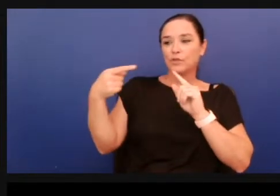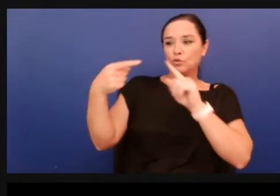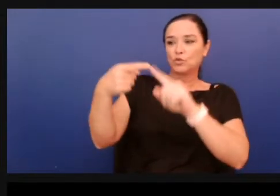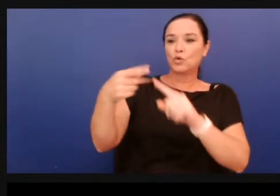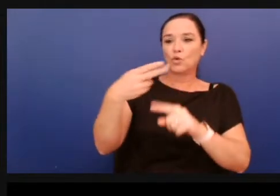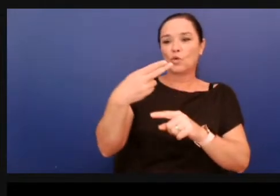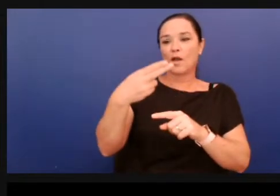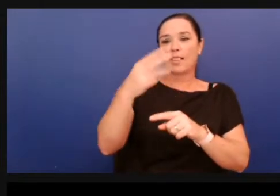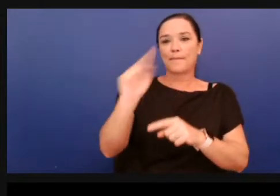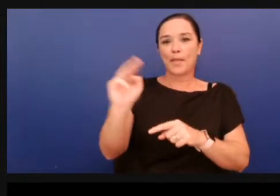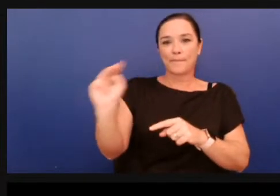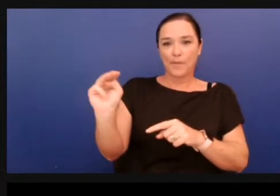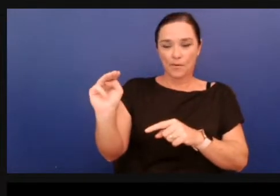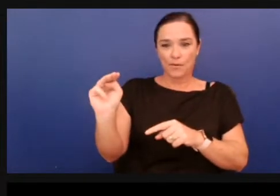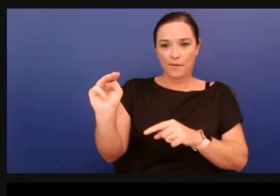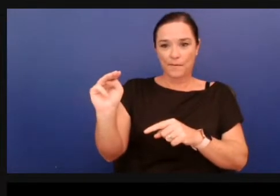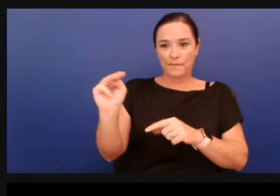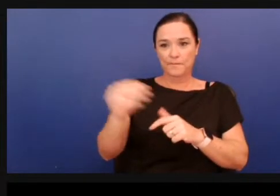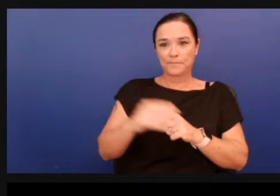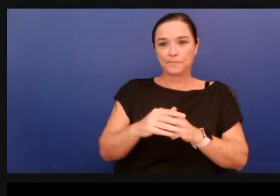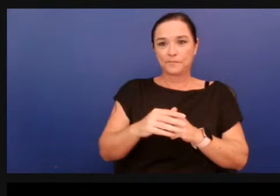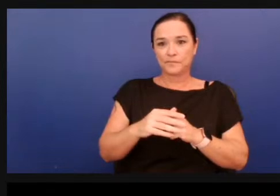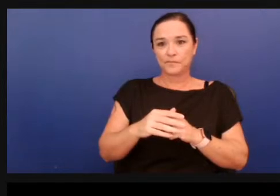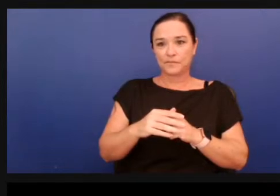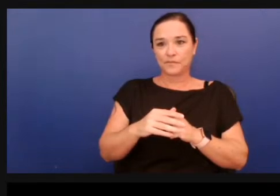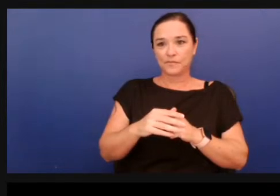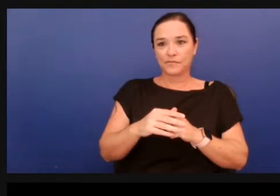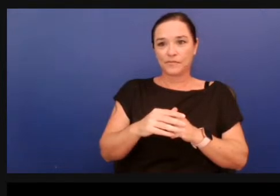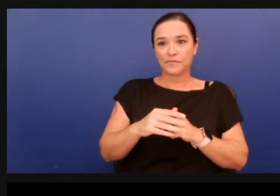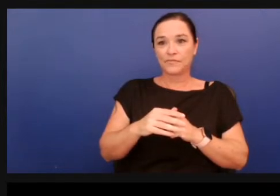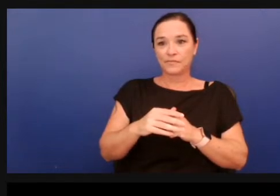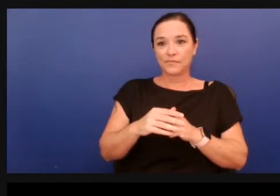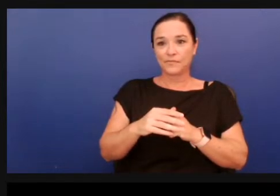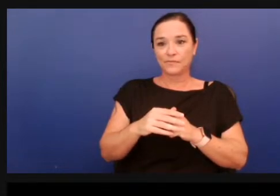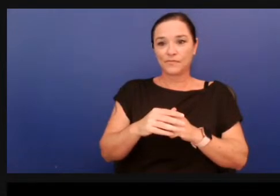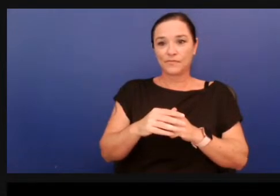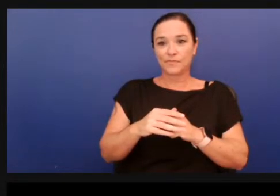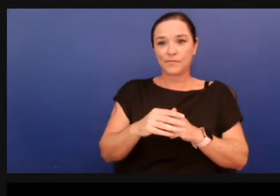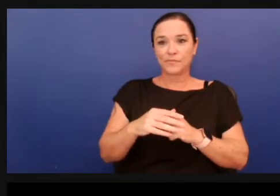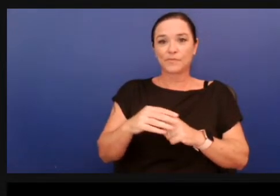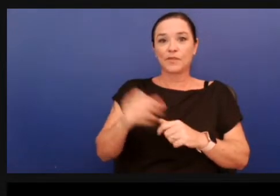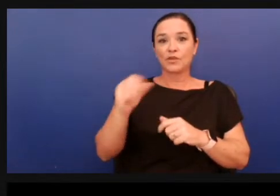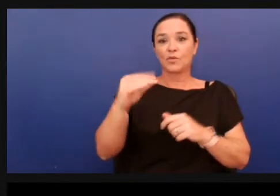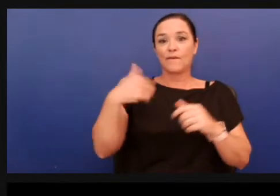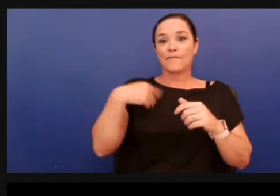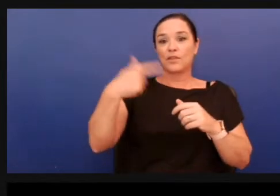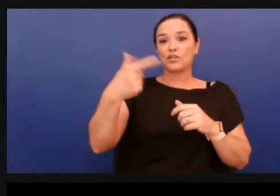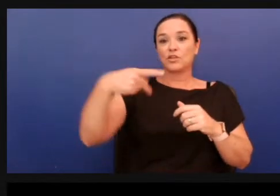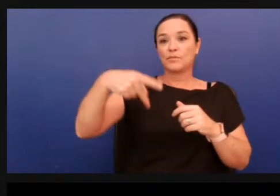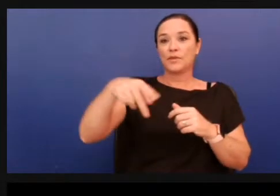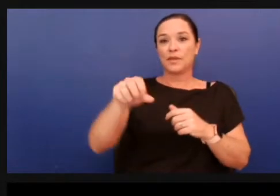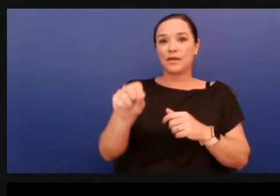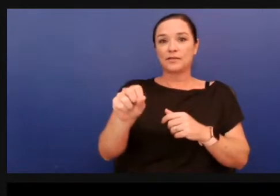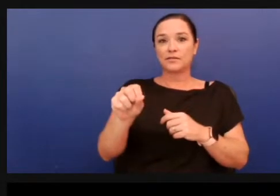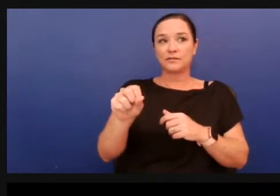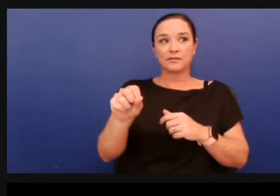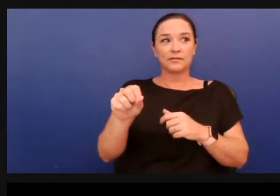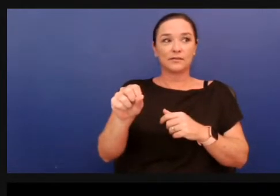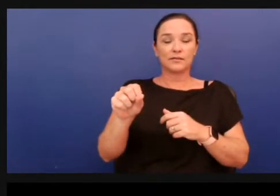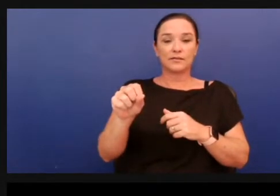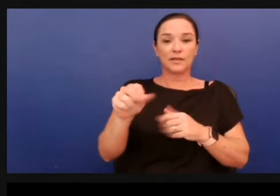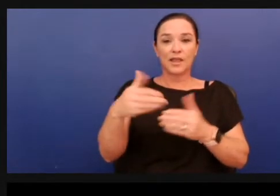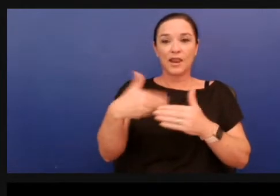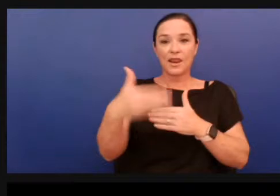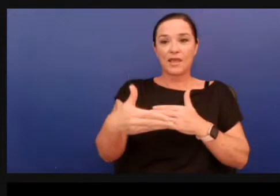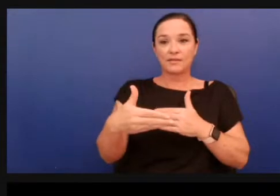So all consistent there. So we'll look at 2-year GPS next, and let me switch here to Google Earth